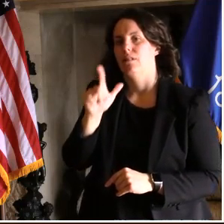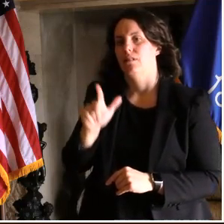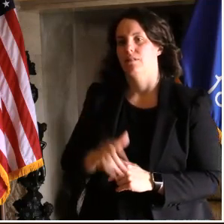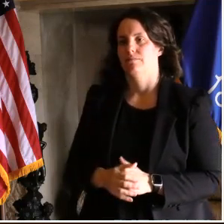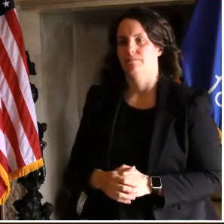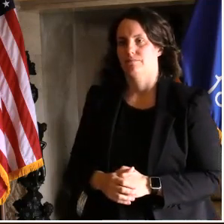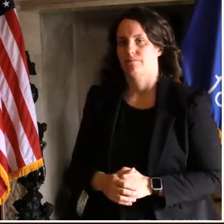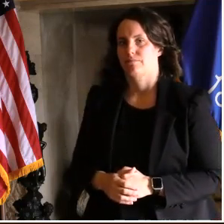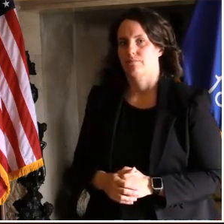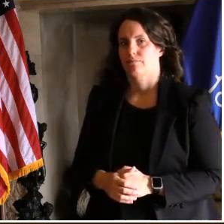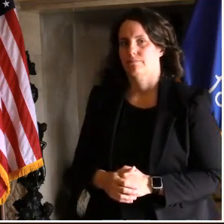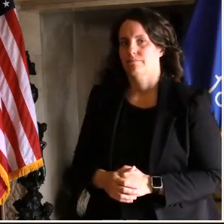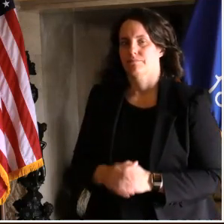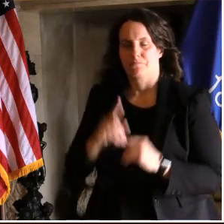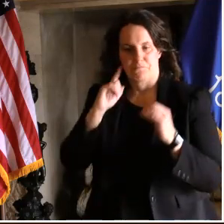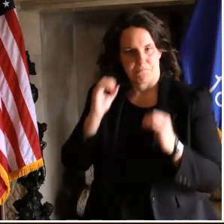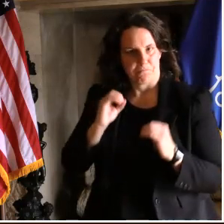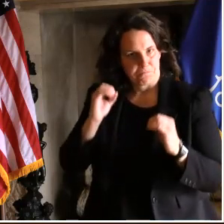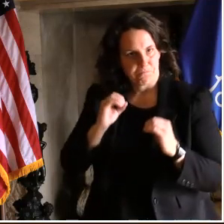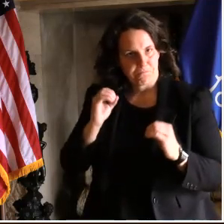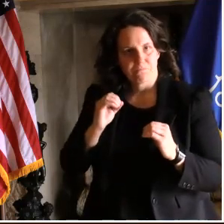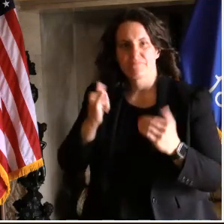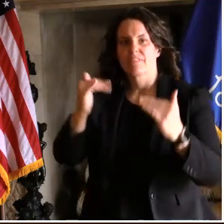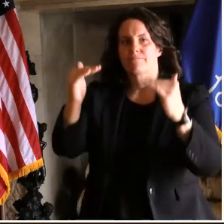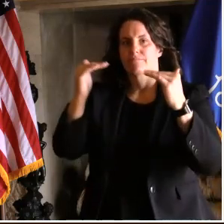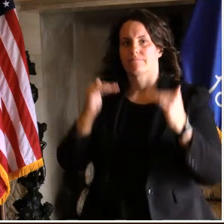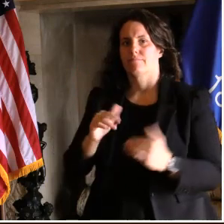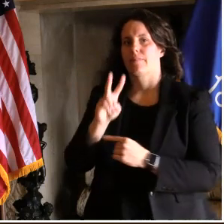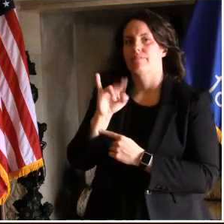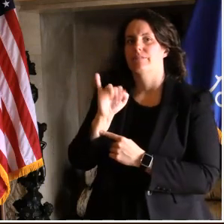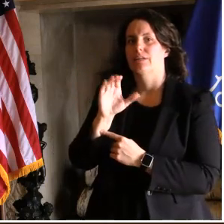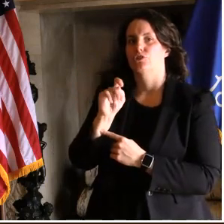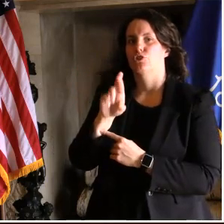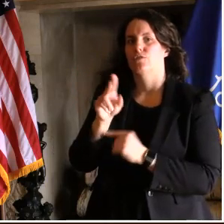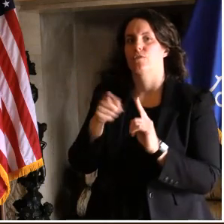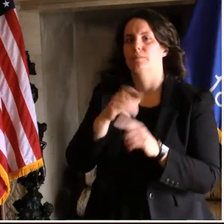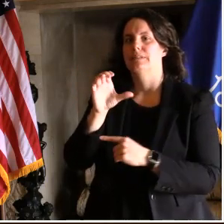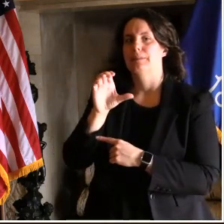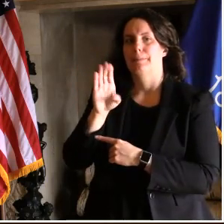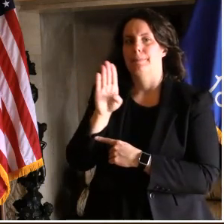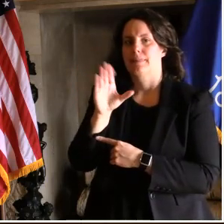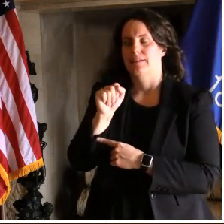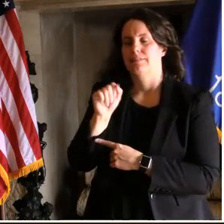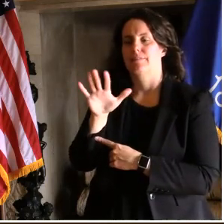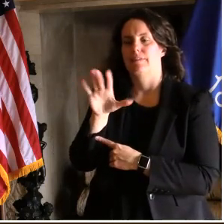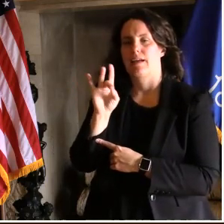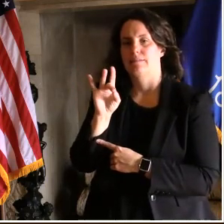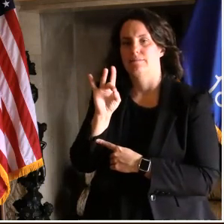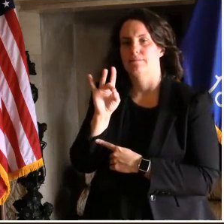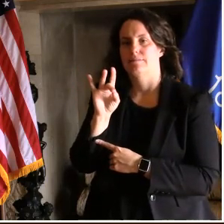Okay, moving on then to Victor from CBS 58 in Milwaukee. Victor?